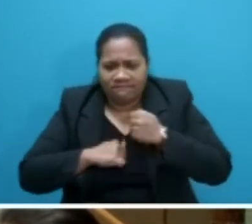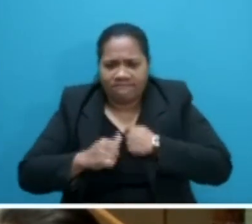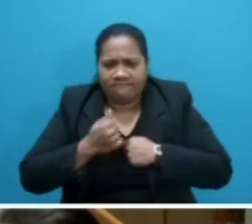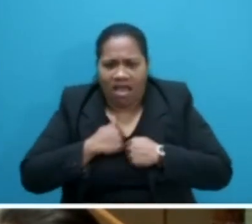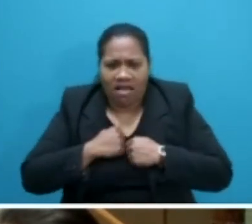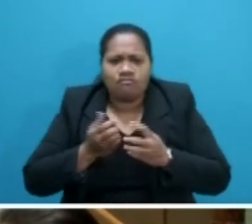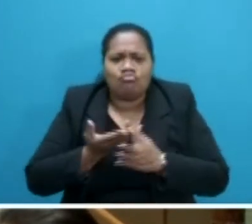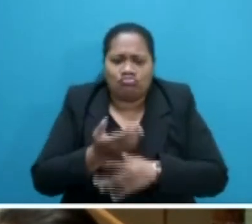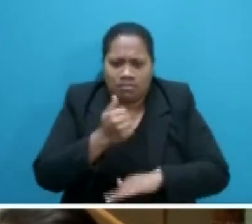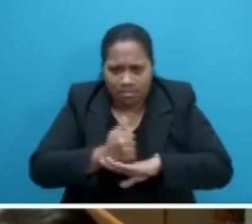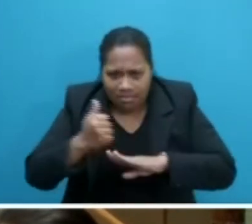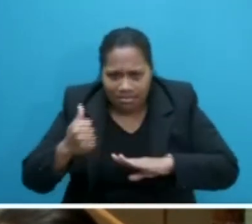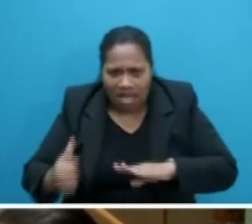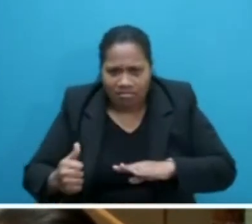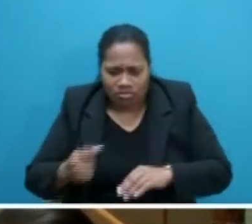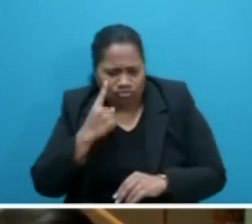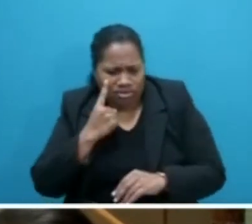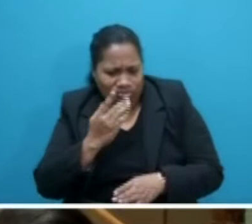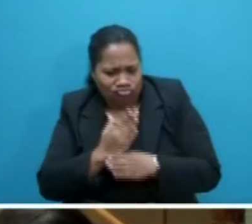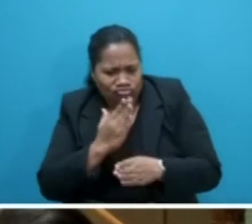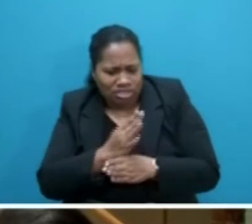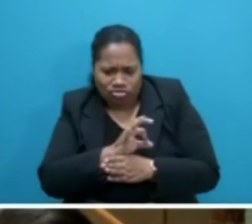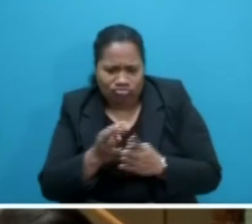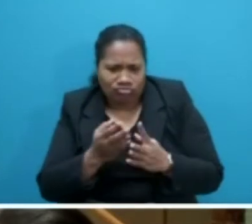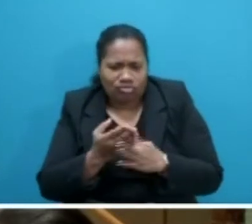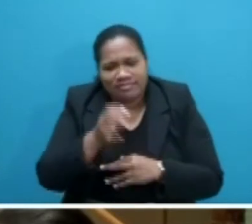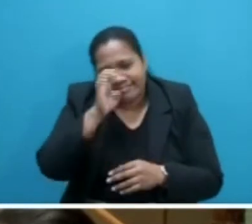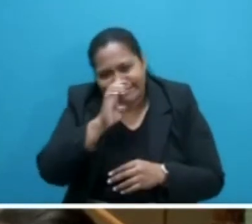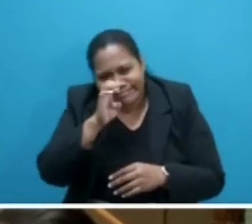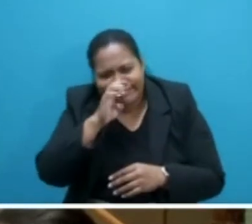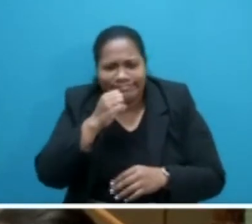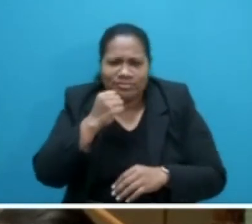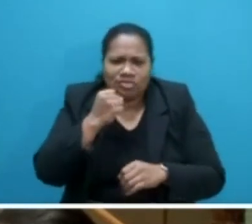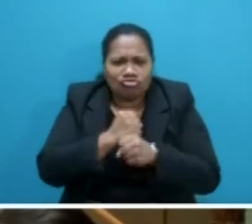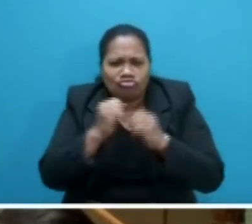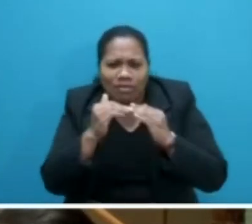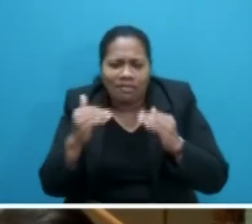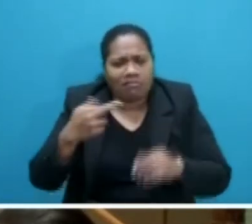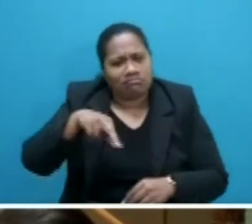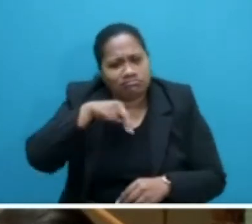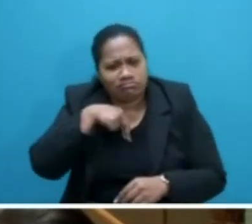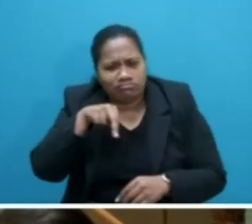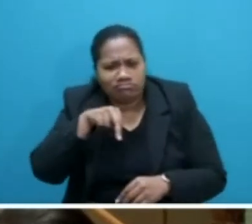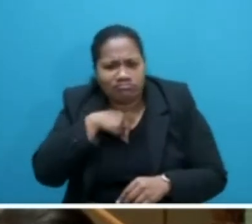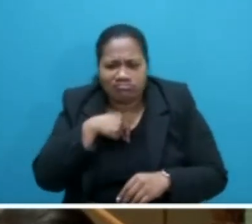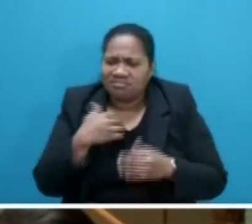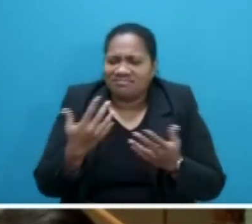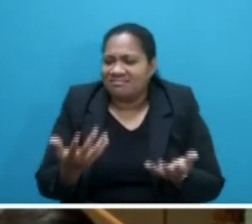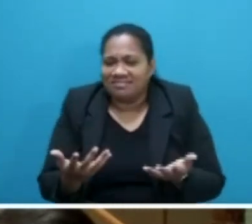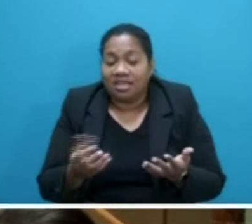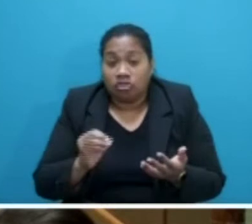ethnicity, gender, religion, physical ability, status, or province. These